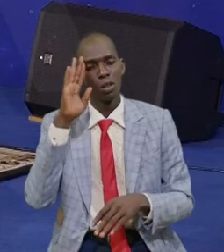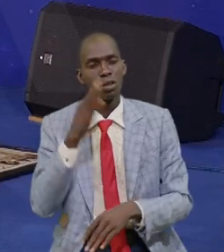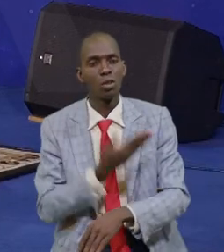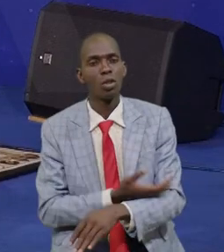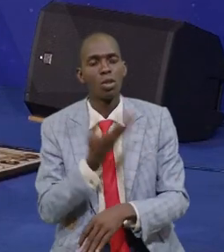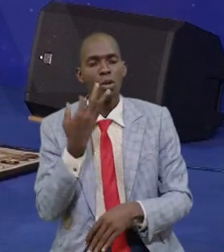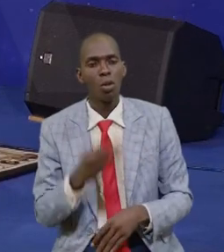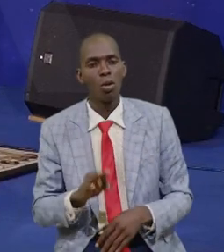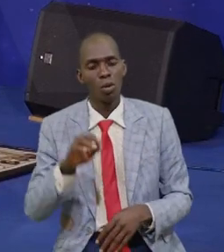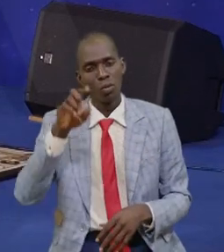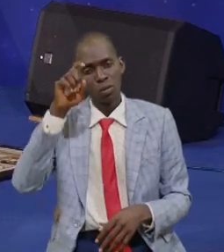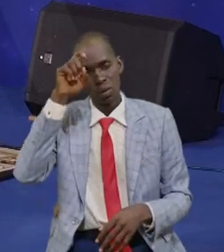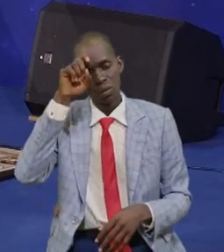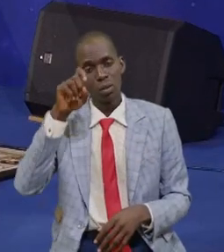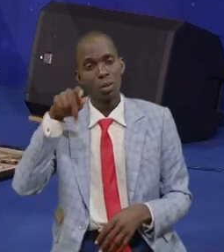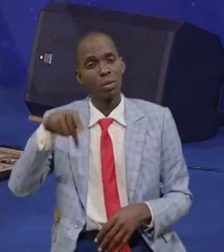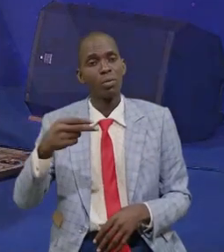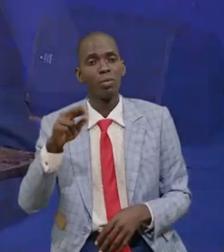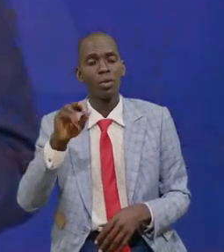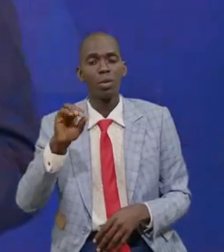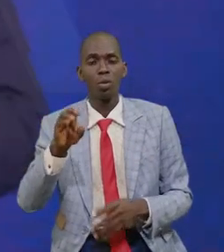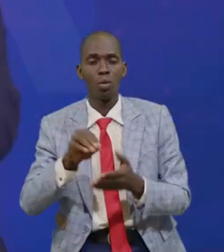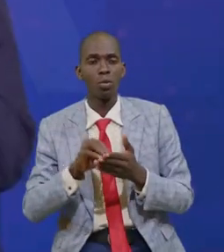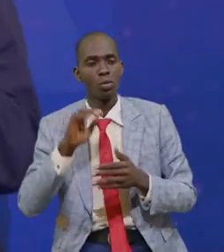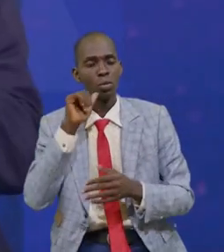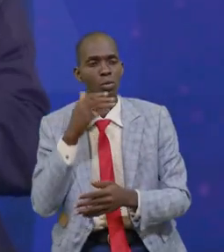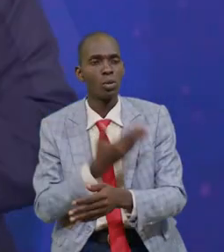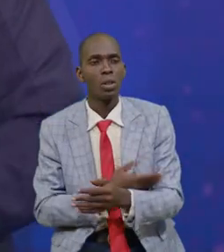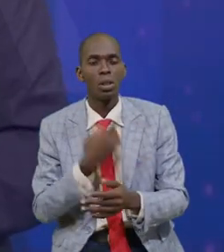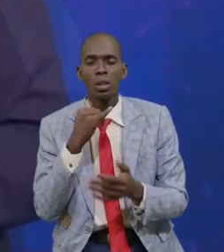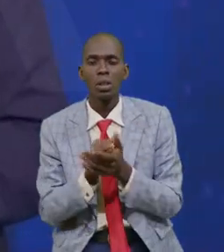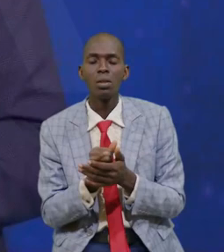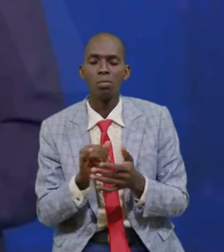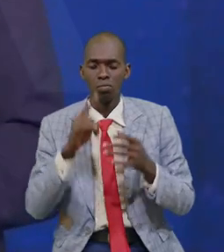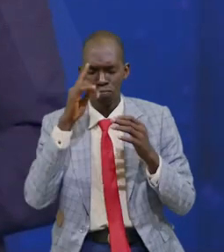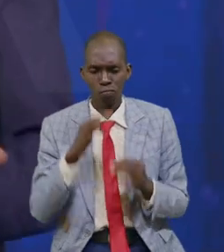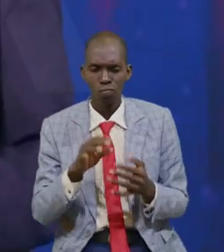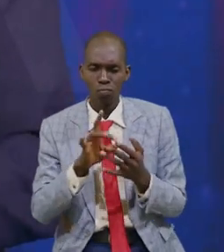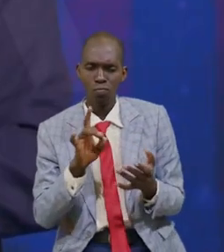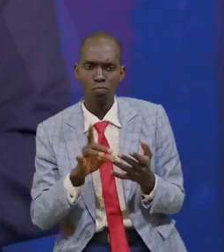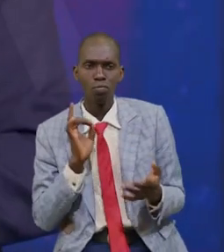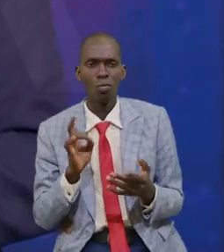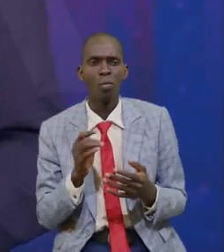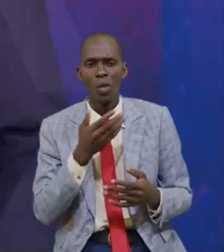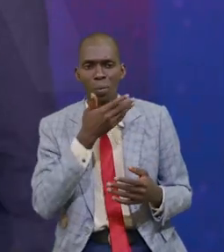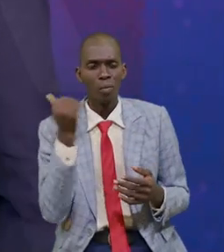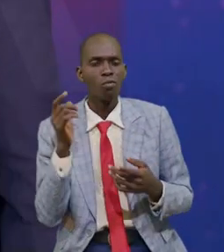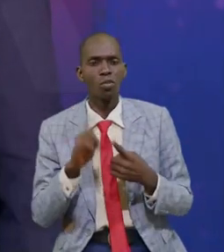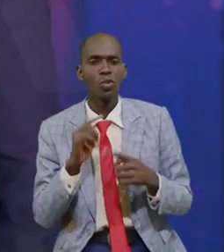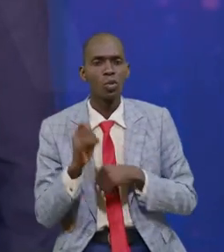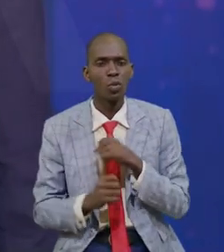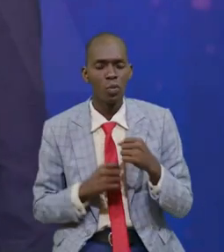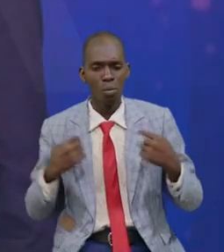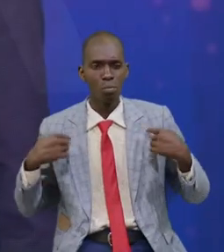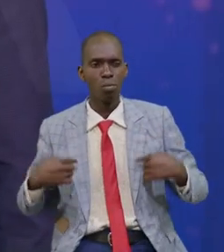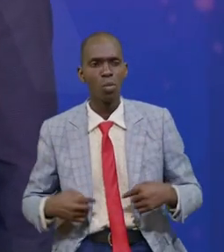Verse 25, it says, choosing rather to suffer affliction with the people of God than